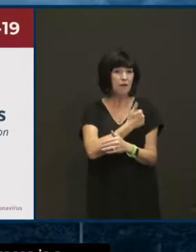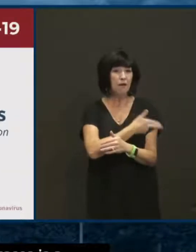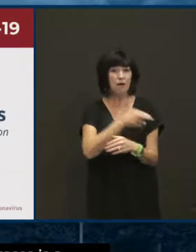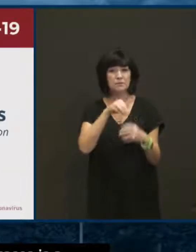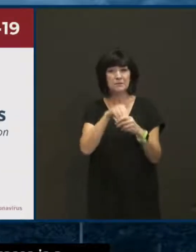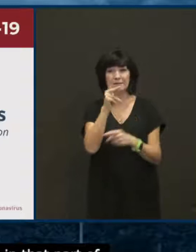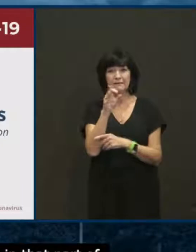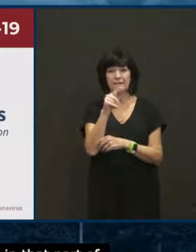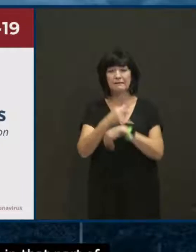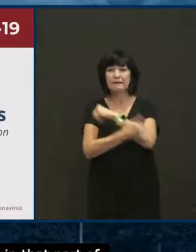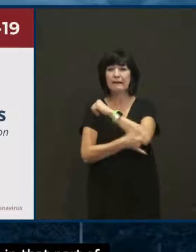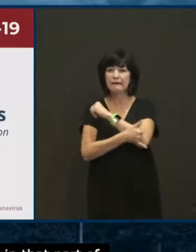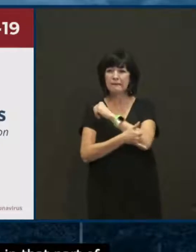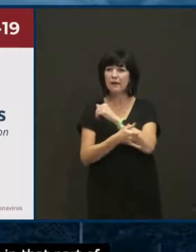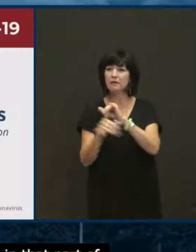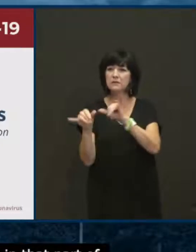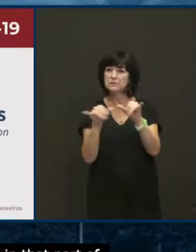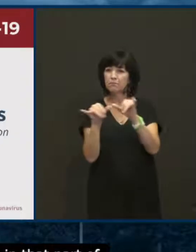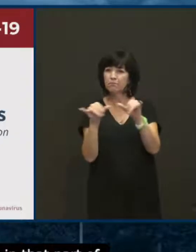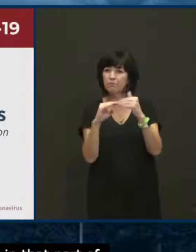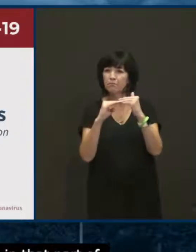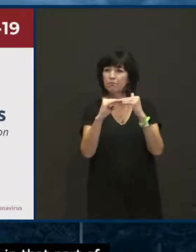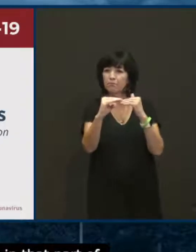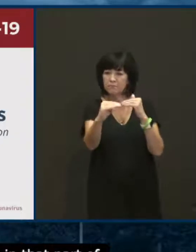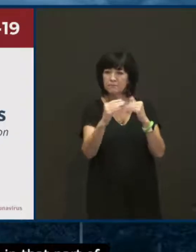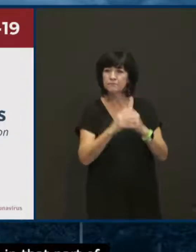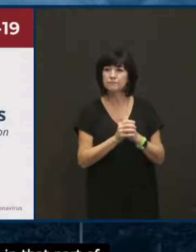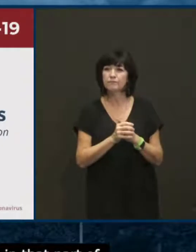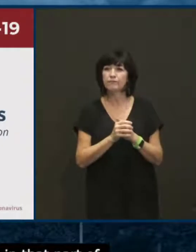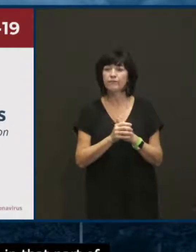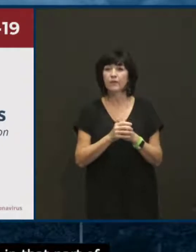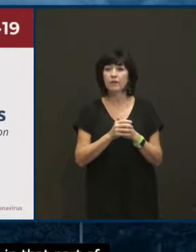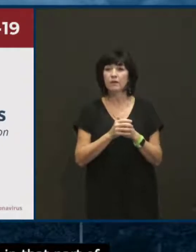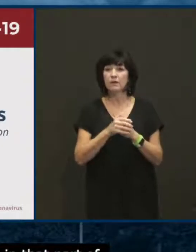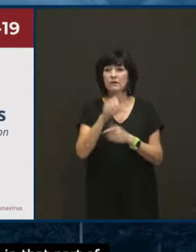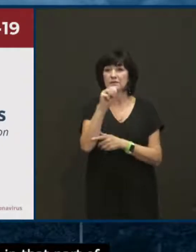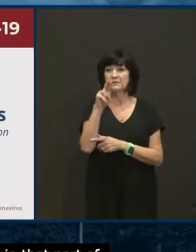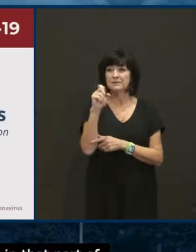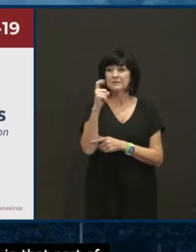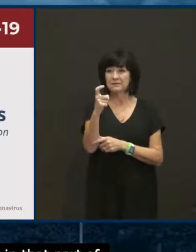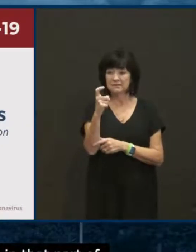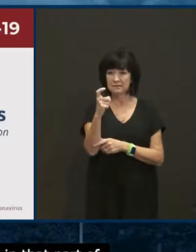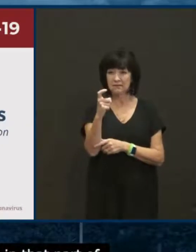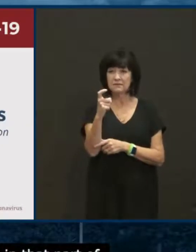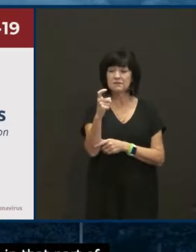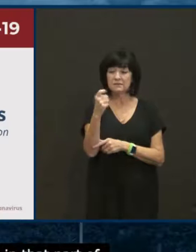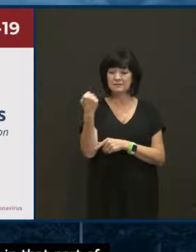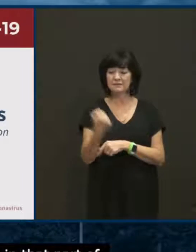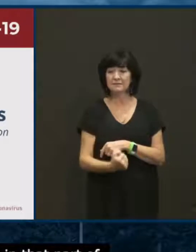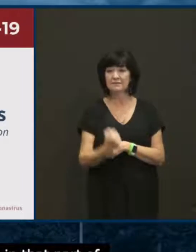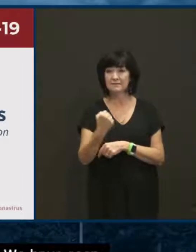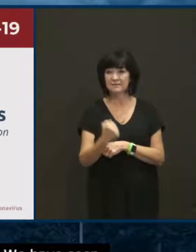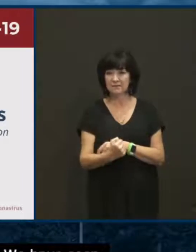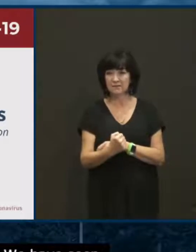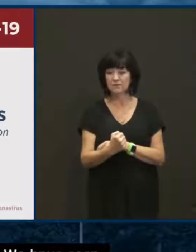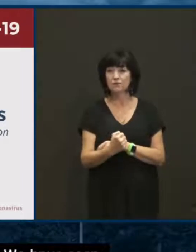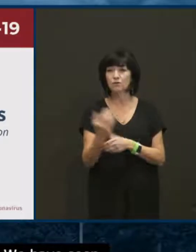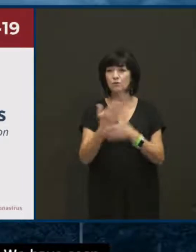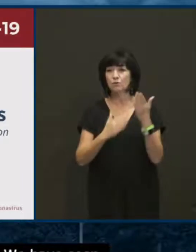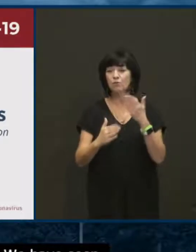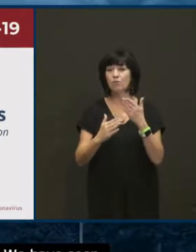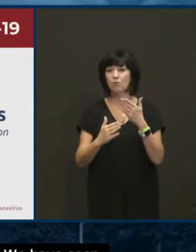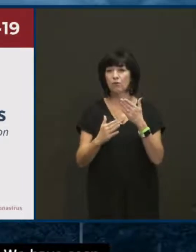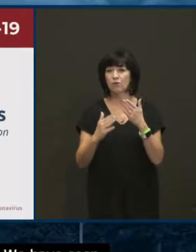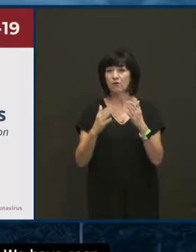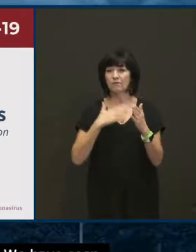as well. Sussex County is where we see the most extensive spread, going back to April, where we